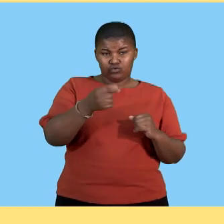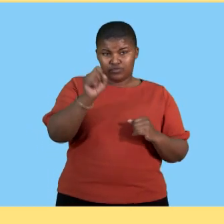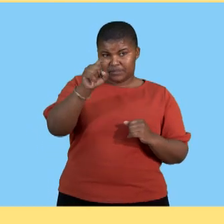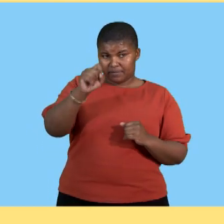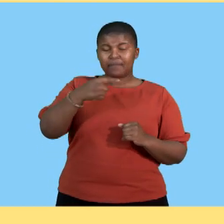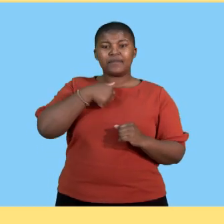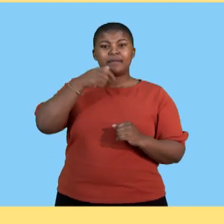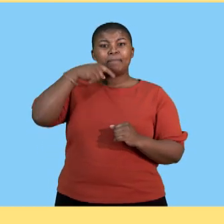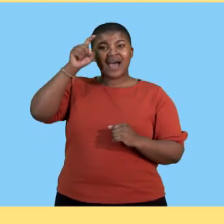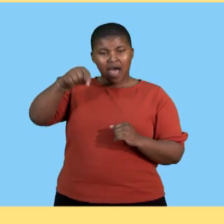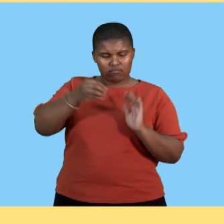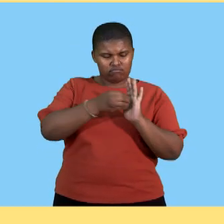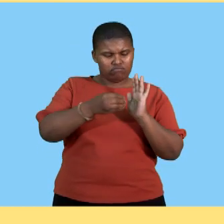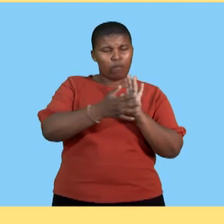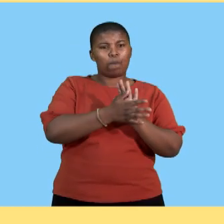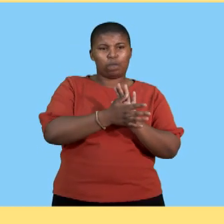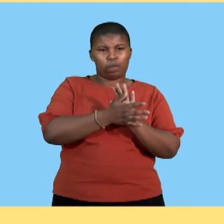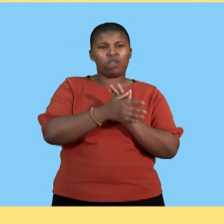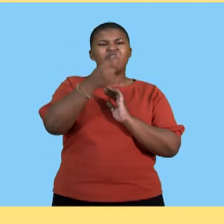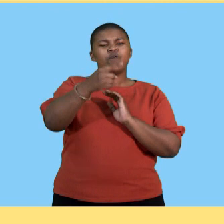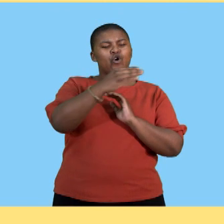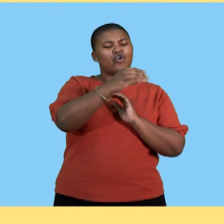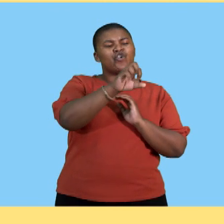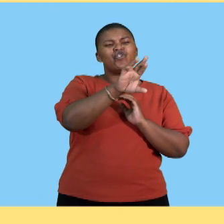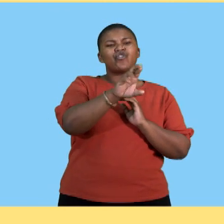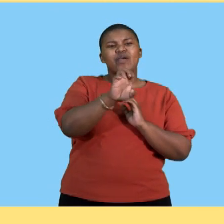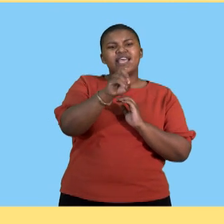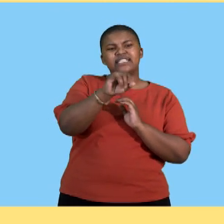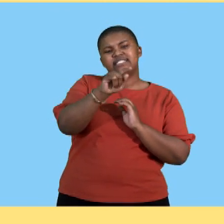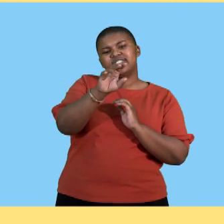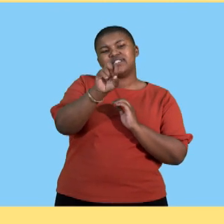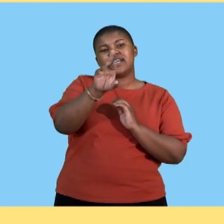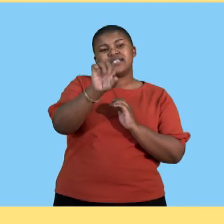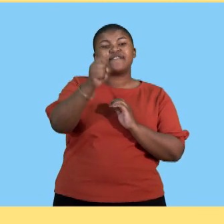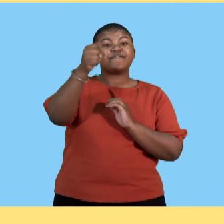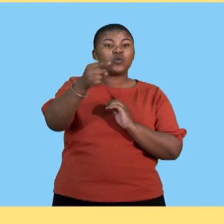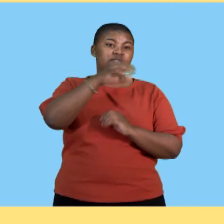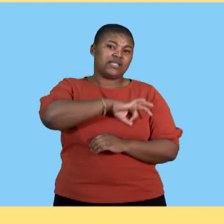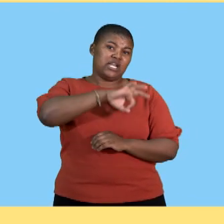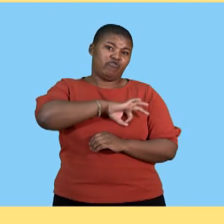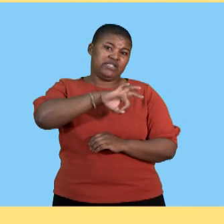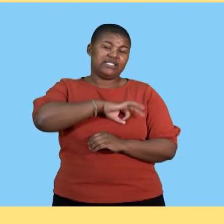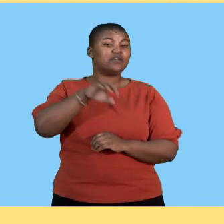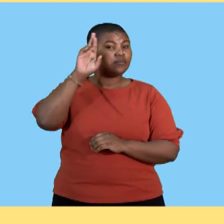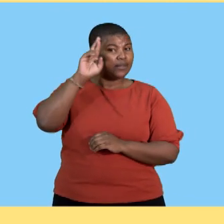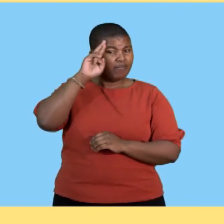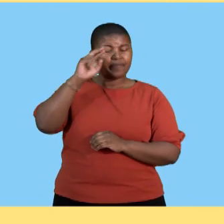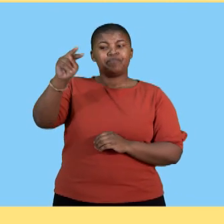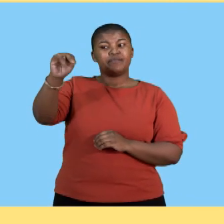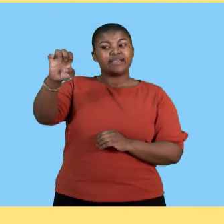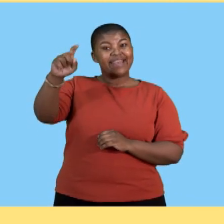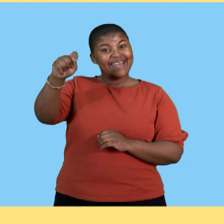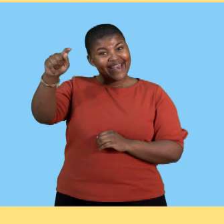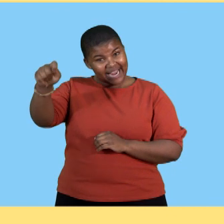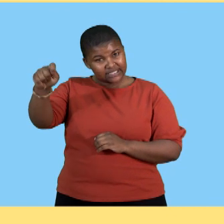time, I have to record what is known as creditors for salaries. This is the net salary. This is the net